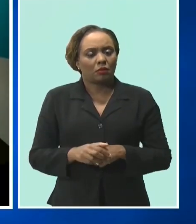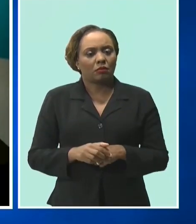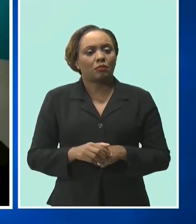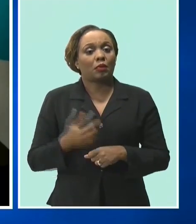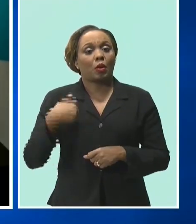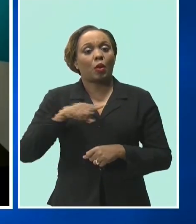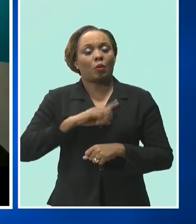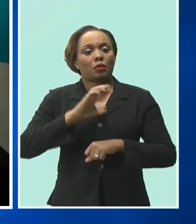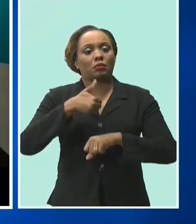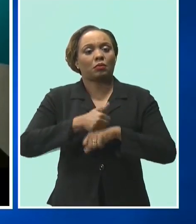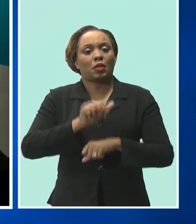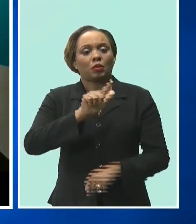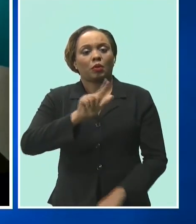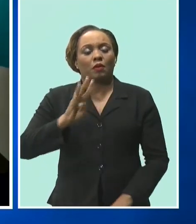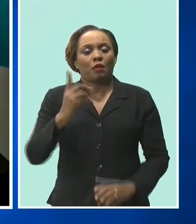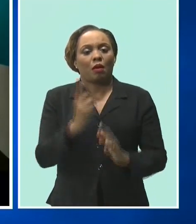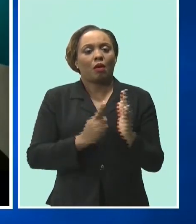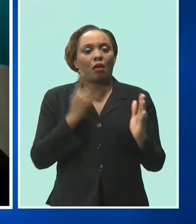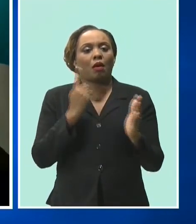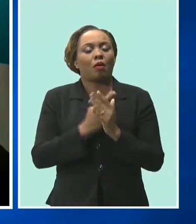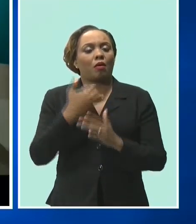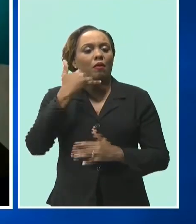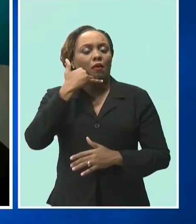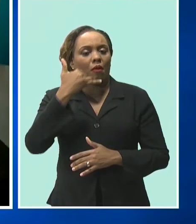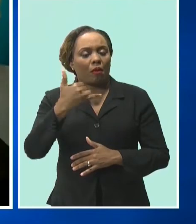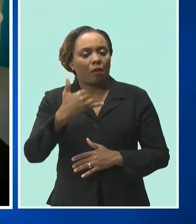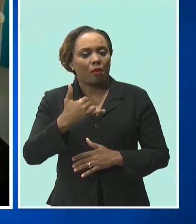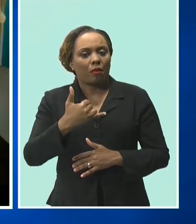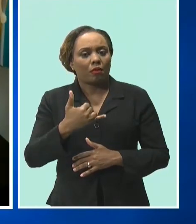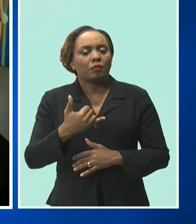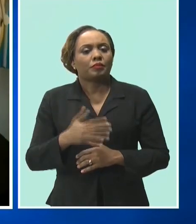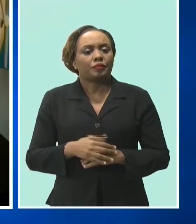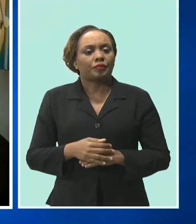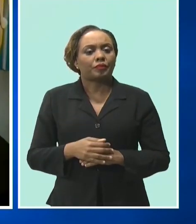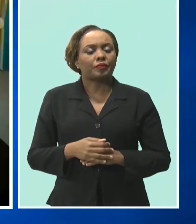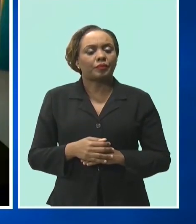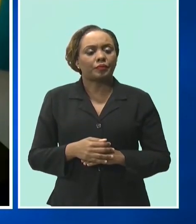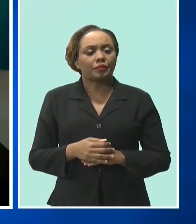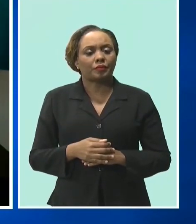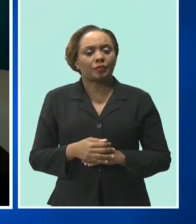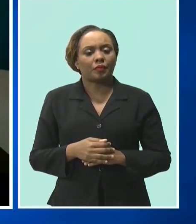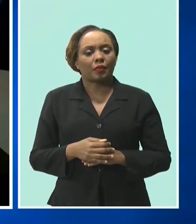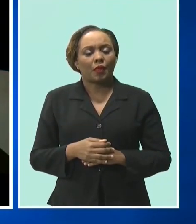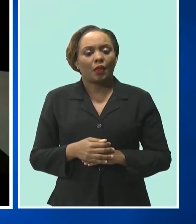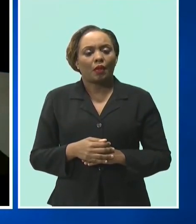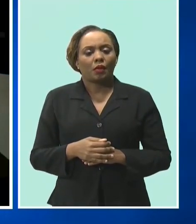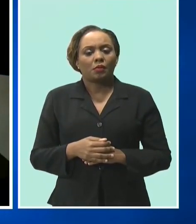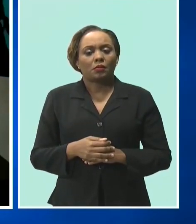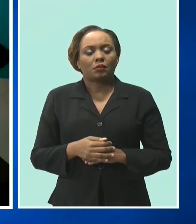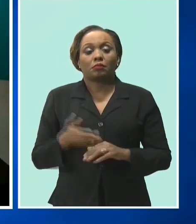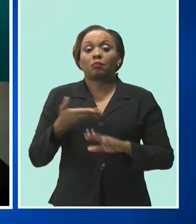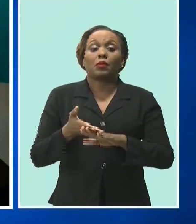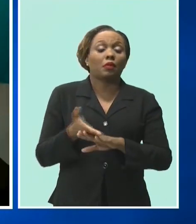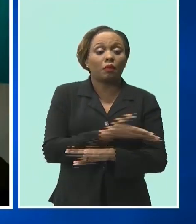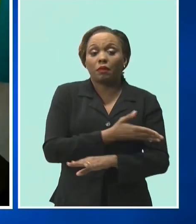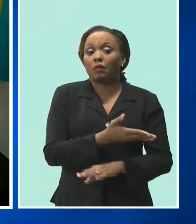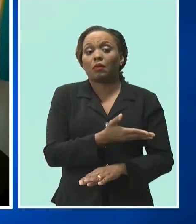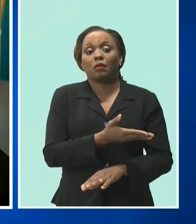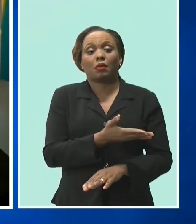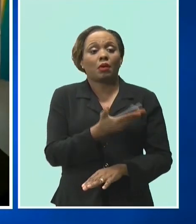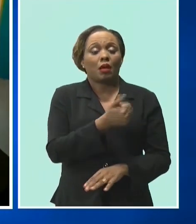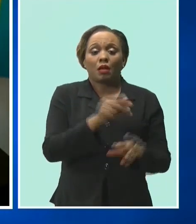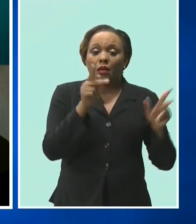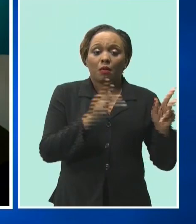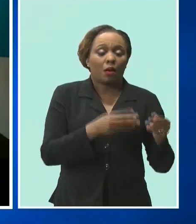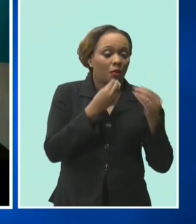and I indicated at the NEMAC meeting that we had, and I've done publicly so, that before anybody goes out publicly with any information, it's